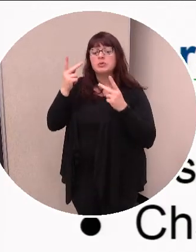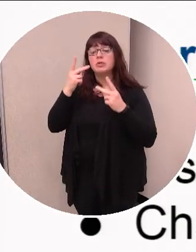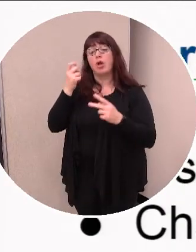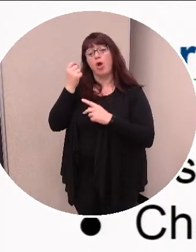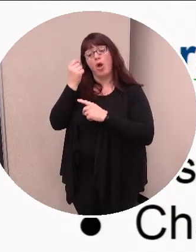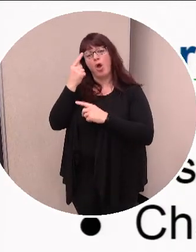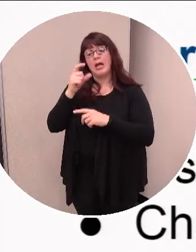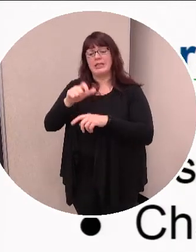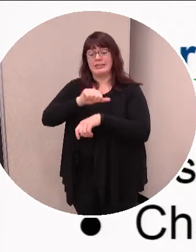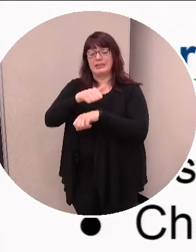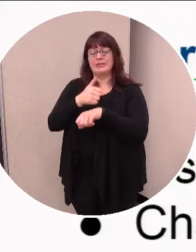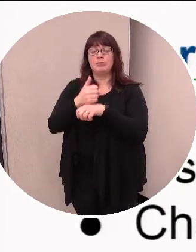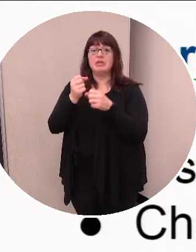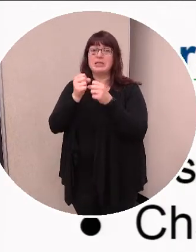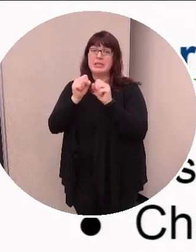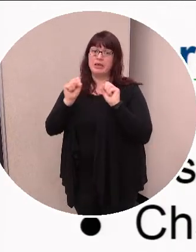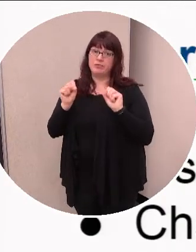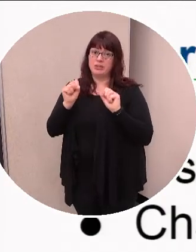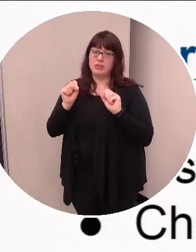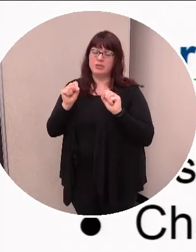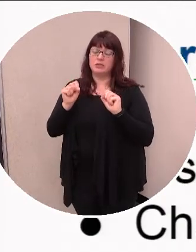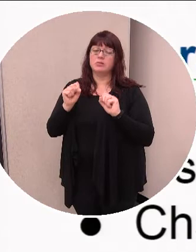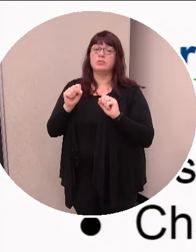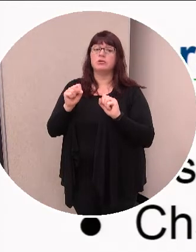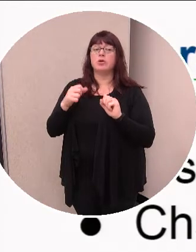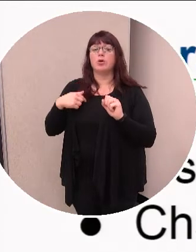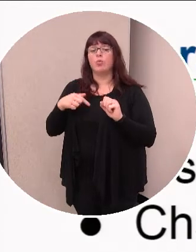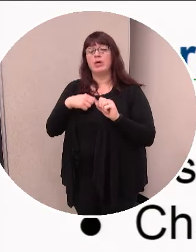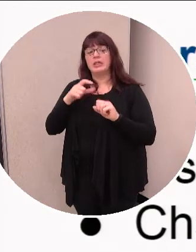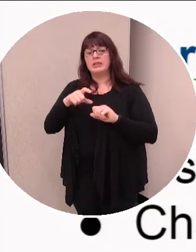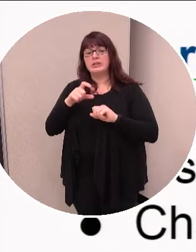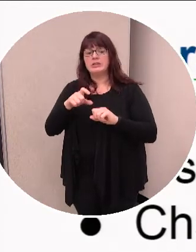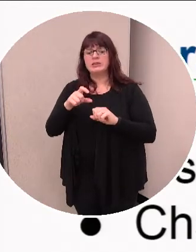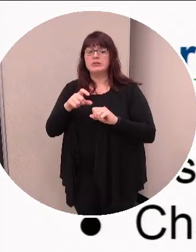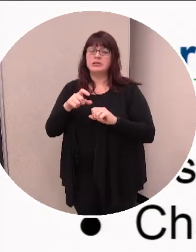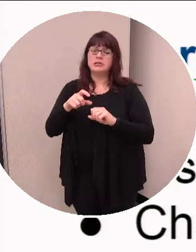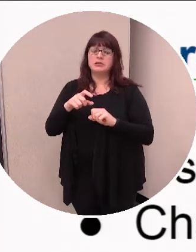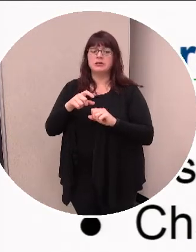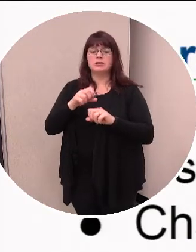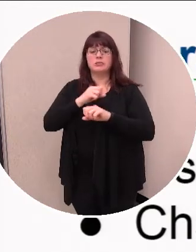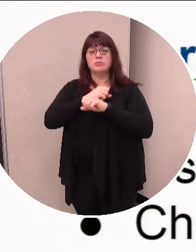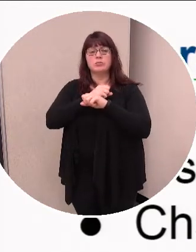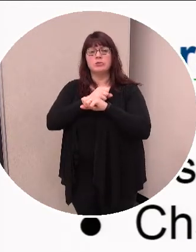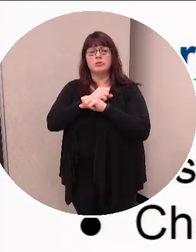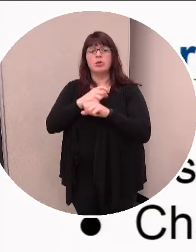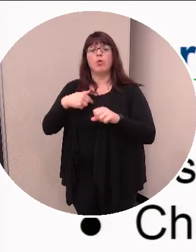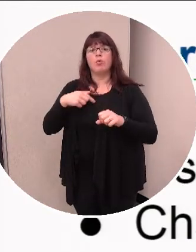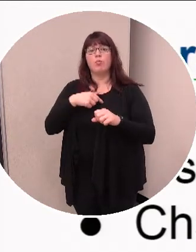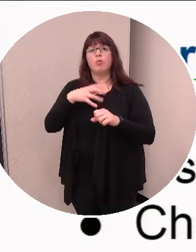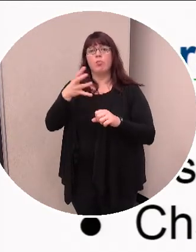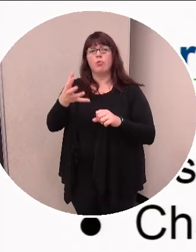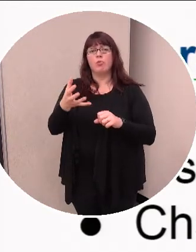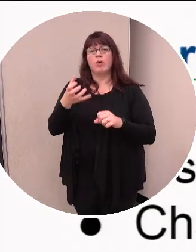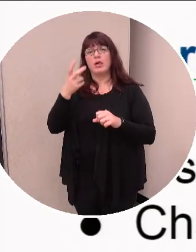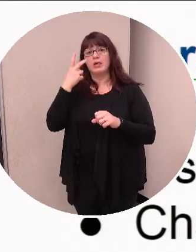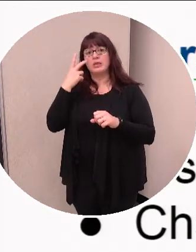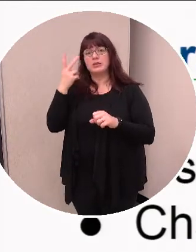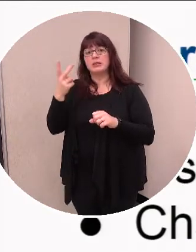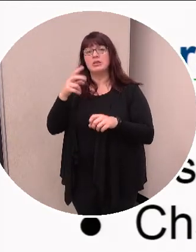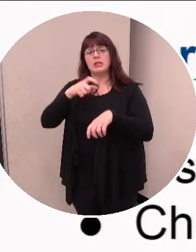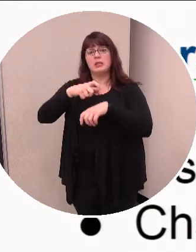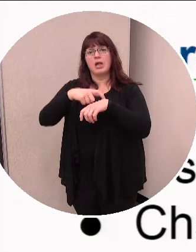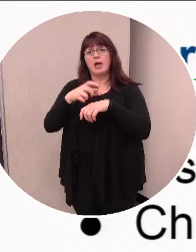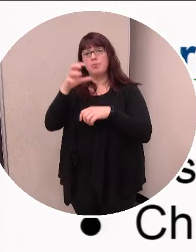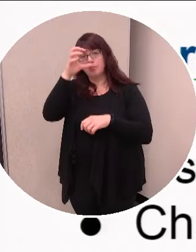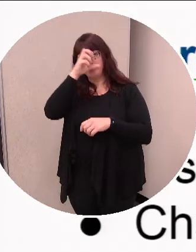safe parameters put around them. We're also looking at safeguarding instructional time, so we want to encourage minimal actual classroom time missed to achieve